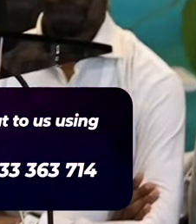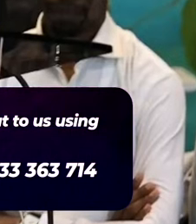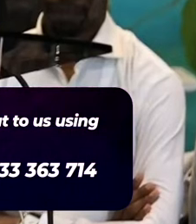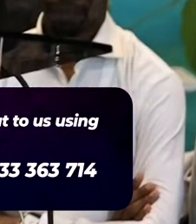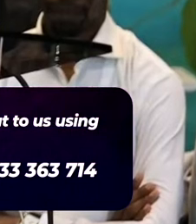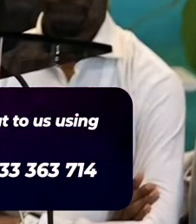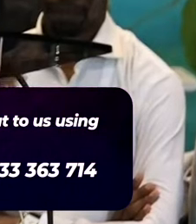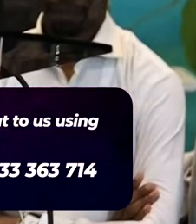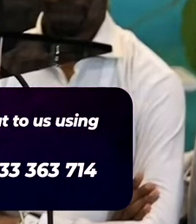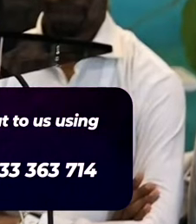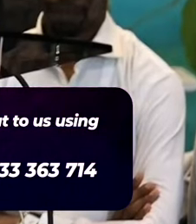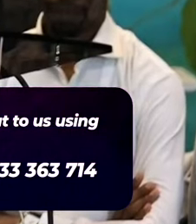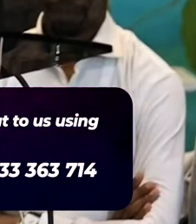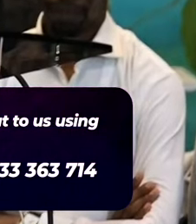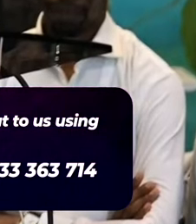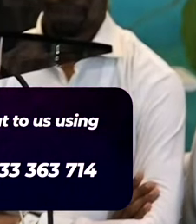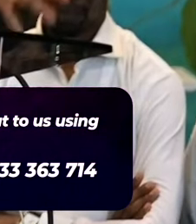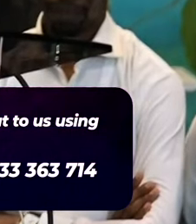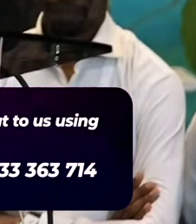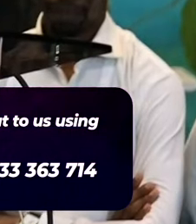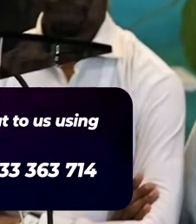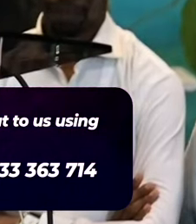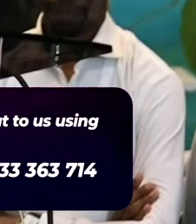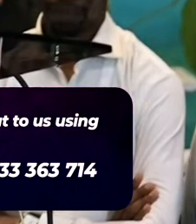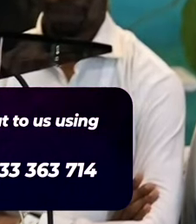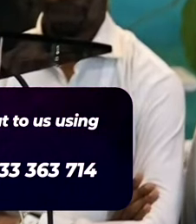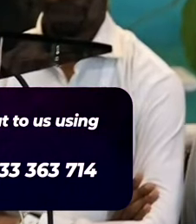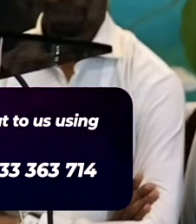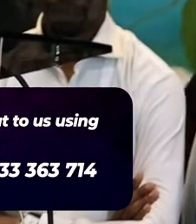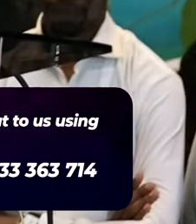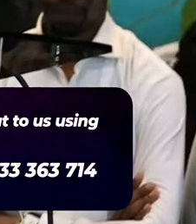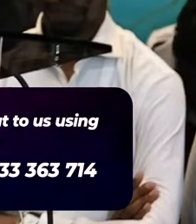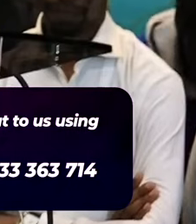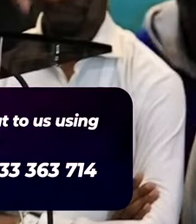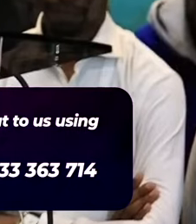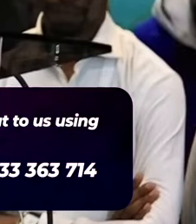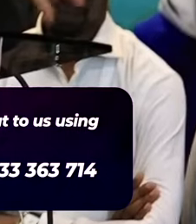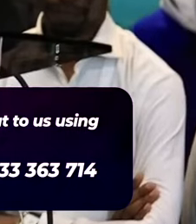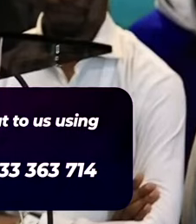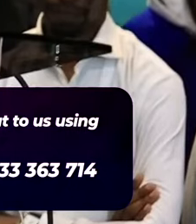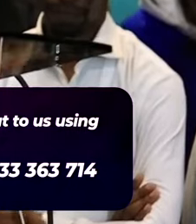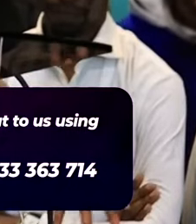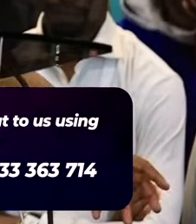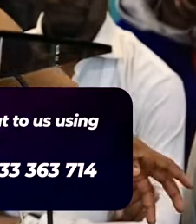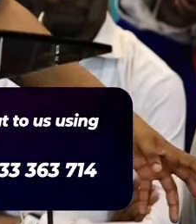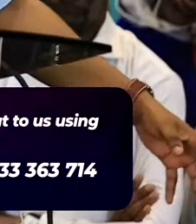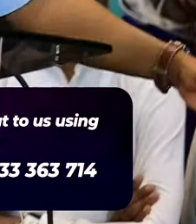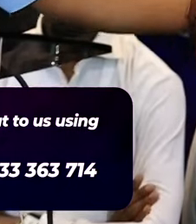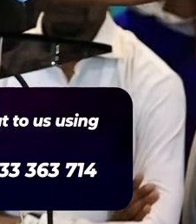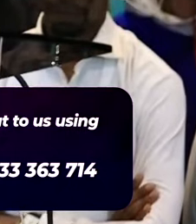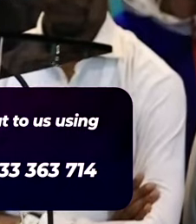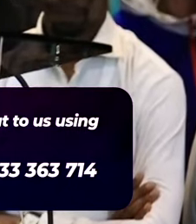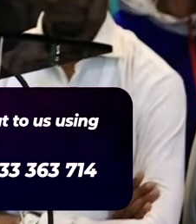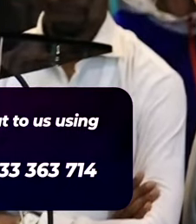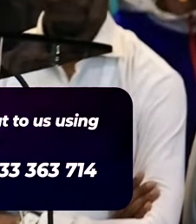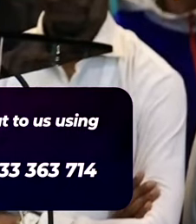know in the books of heaven they were destined to be married. We pray today,